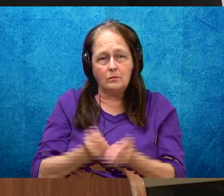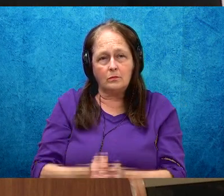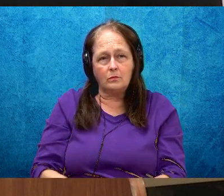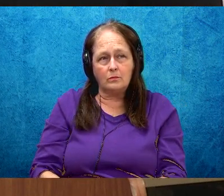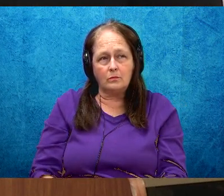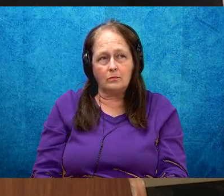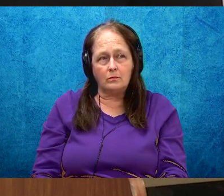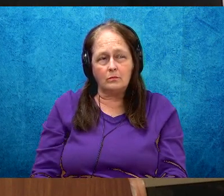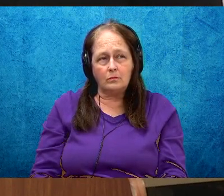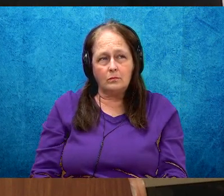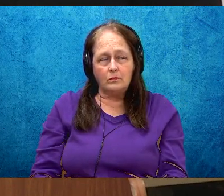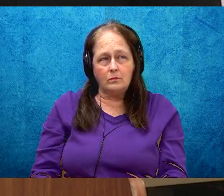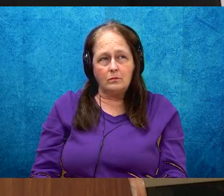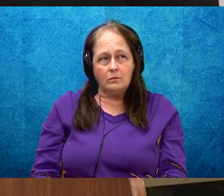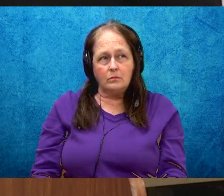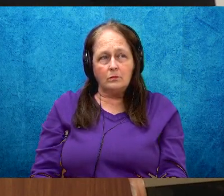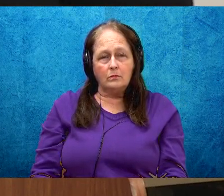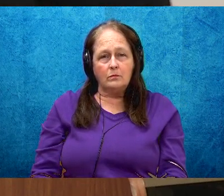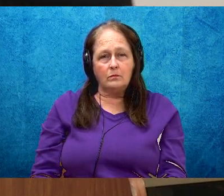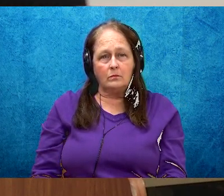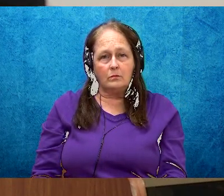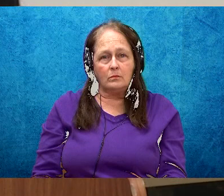It's not working.